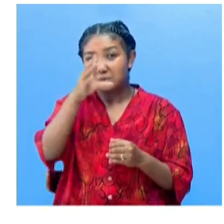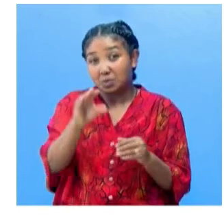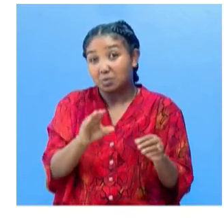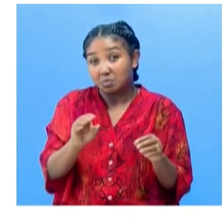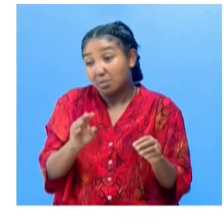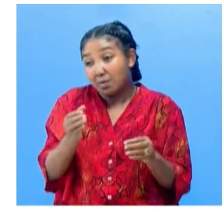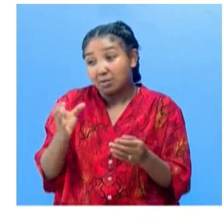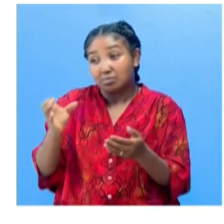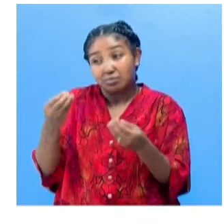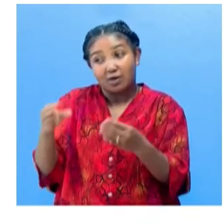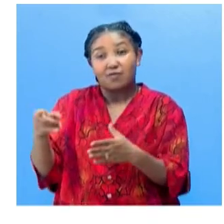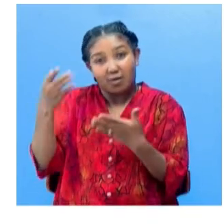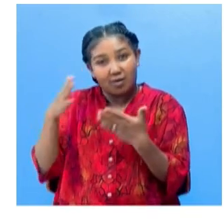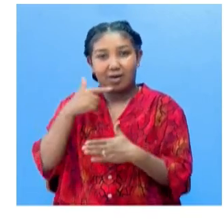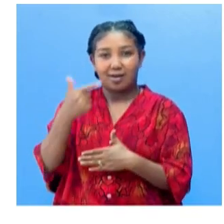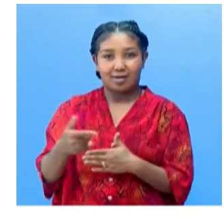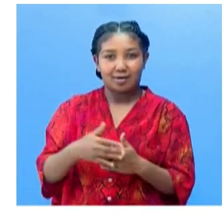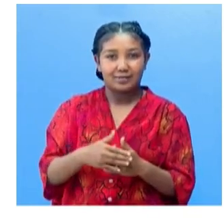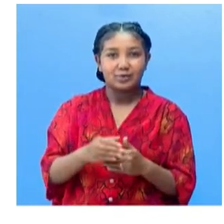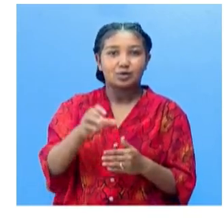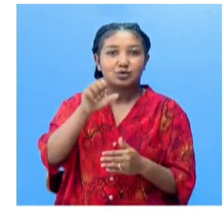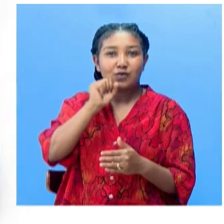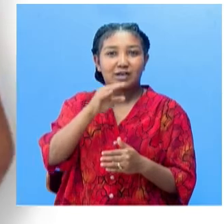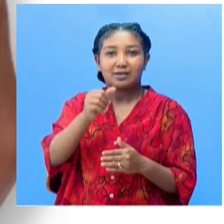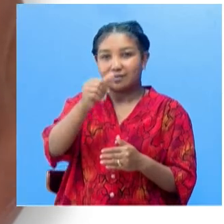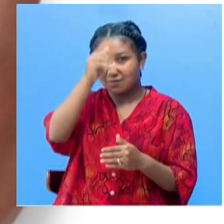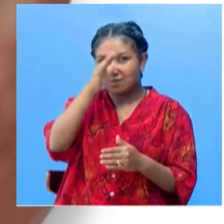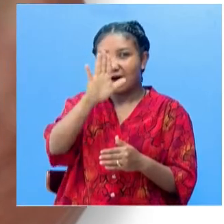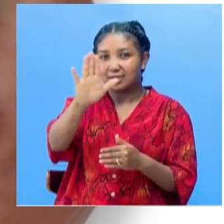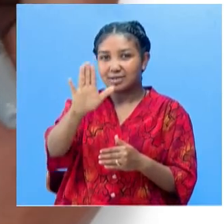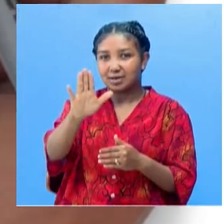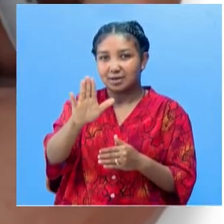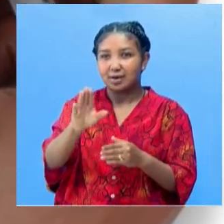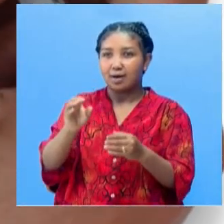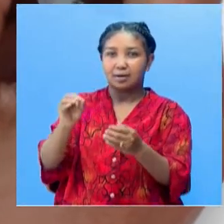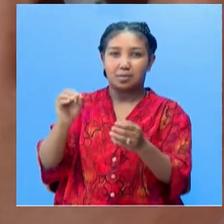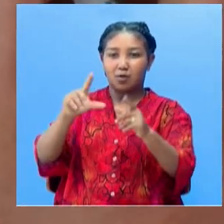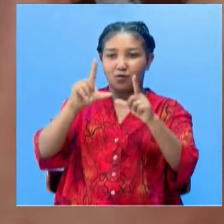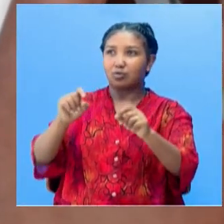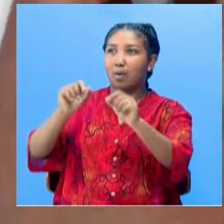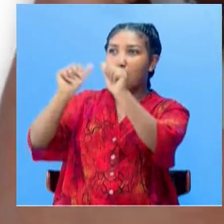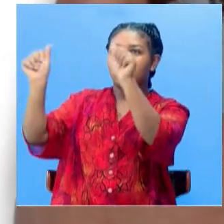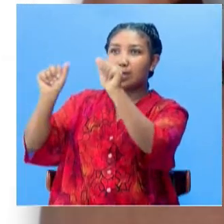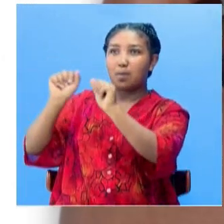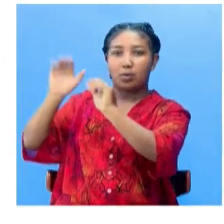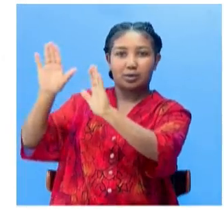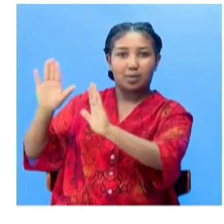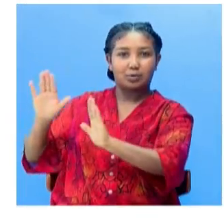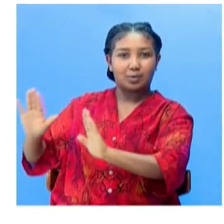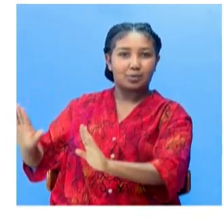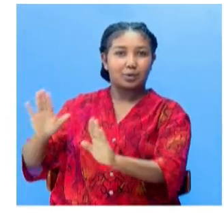first," she said. Sophie and her father made a poster and put it on the school